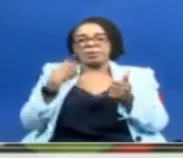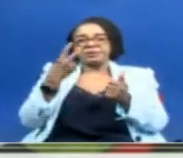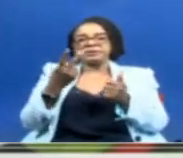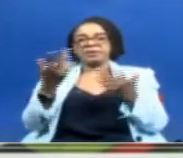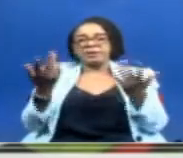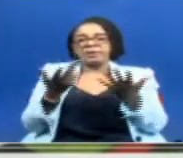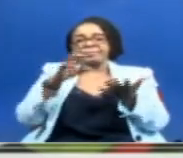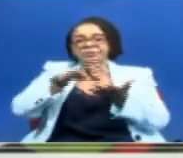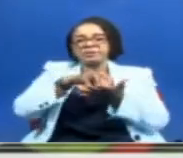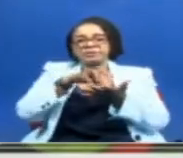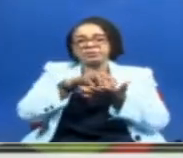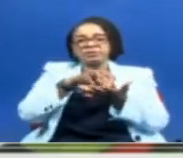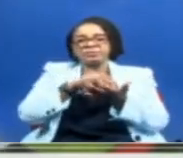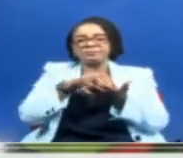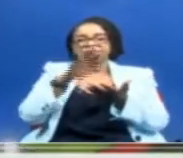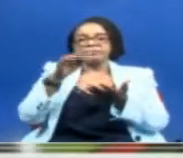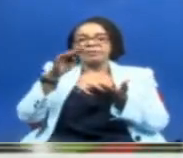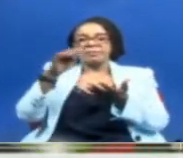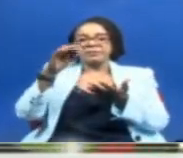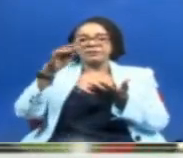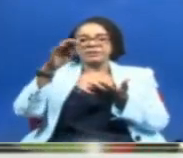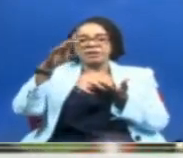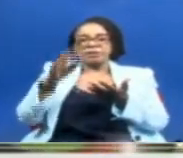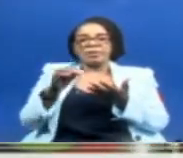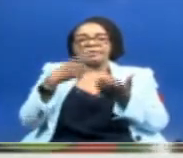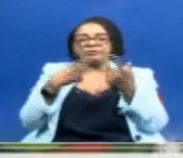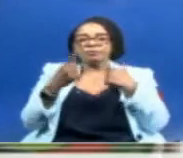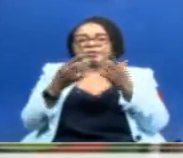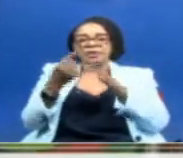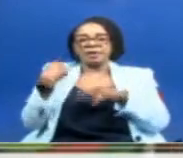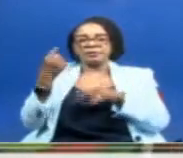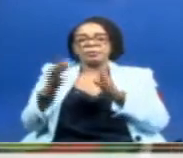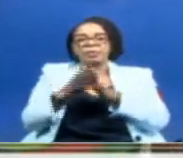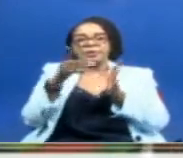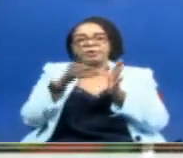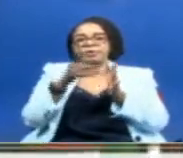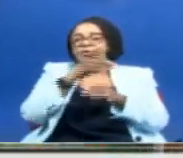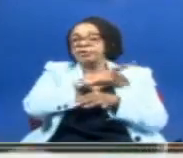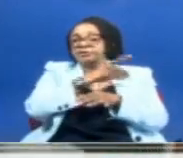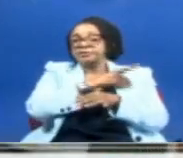situation. Same for Marcelo. I spoke yesterday with the doctor. We will see.